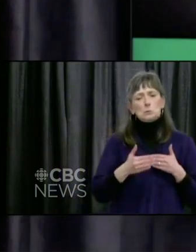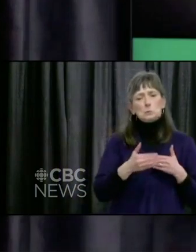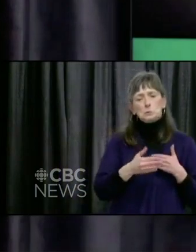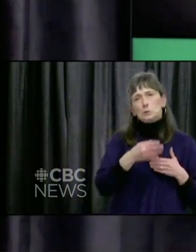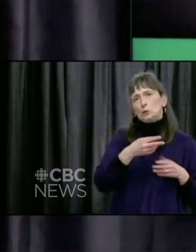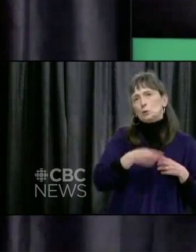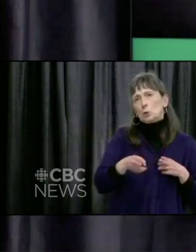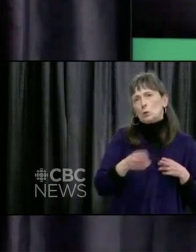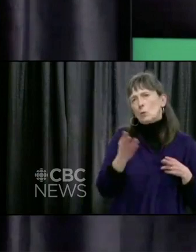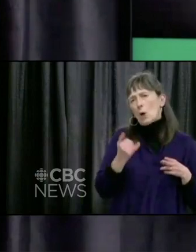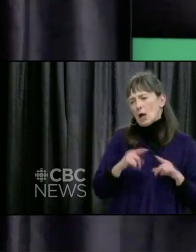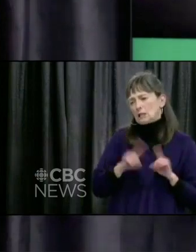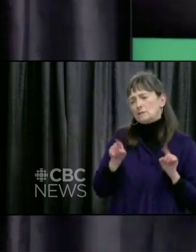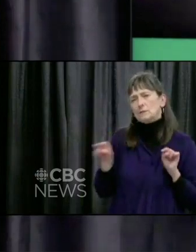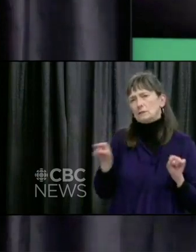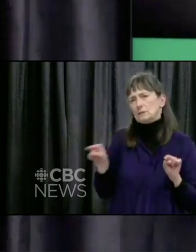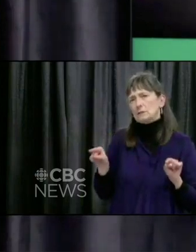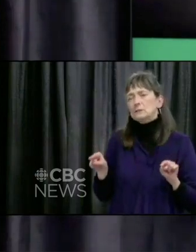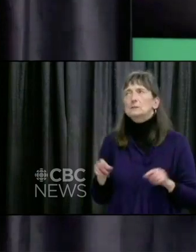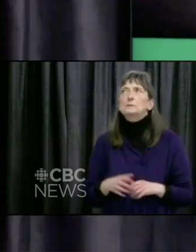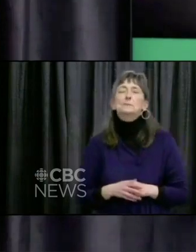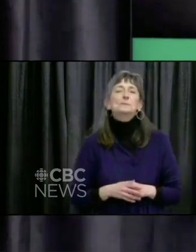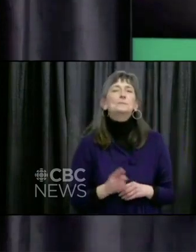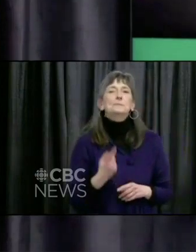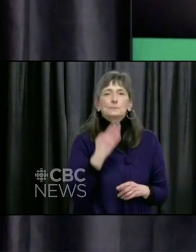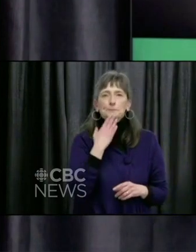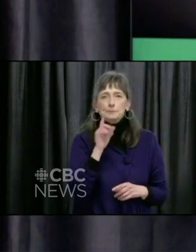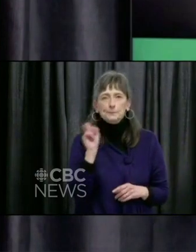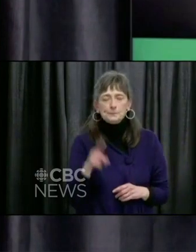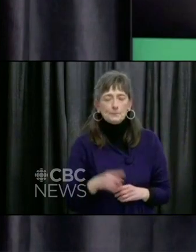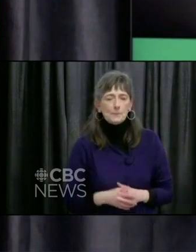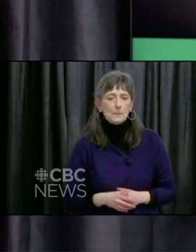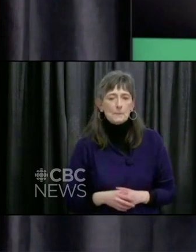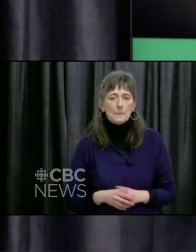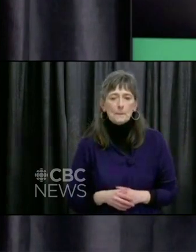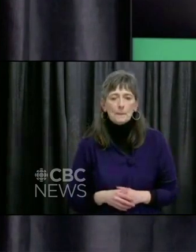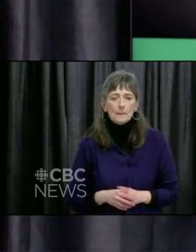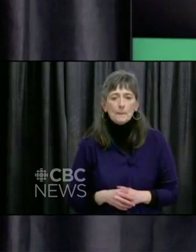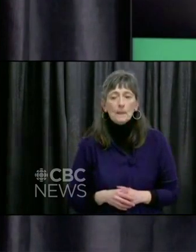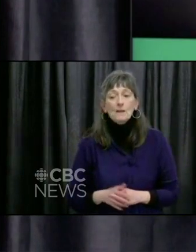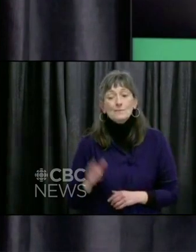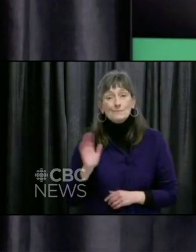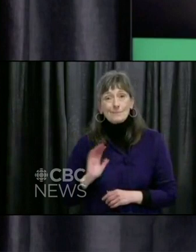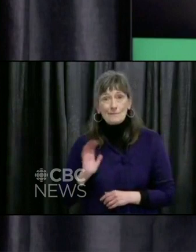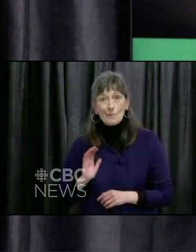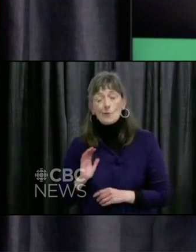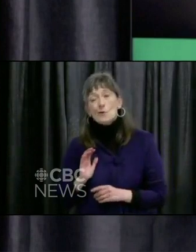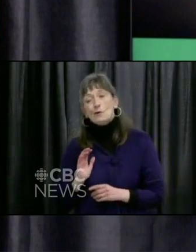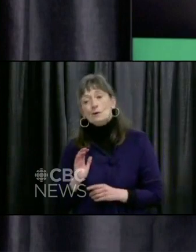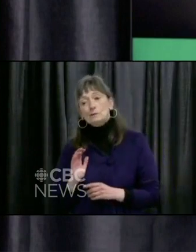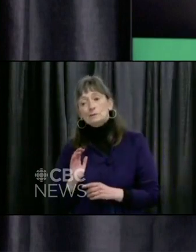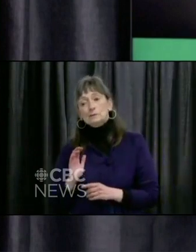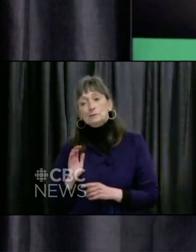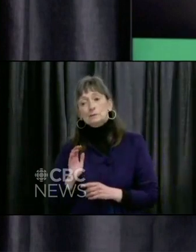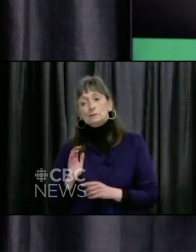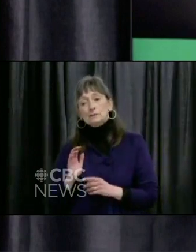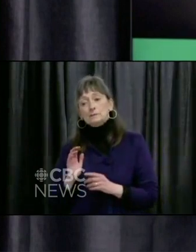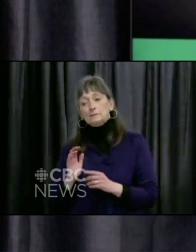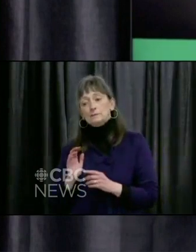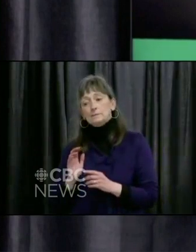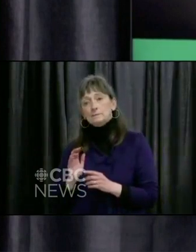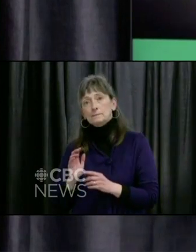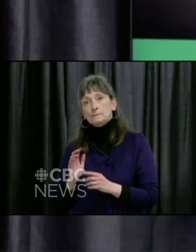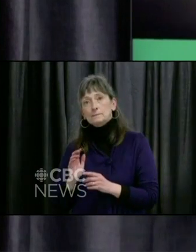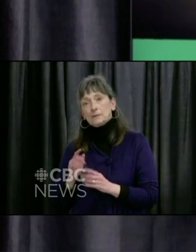presentation? Yeah, so that's a really good question. And so when we first looked at our first scenario when